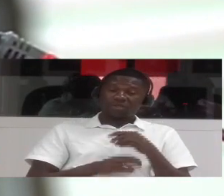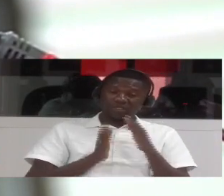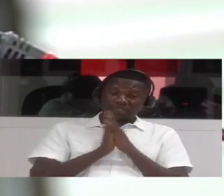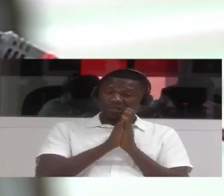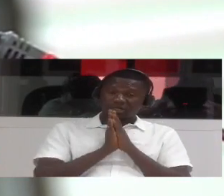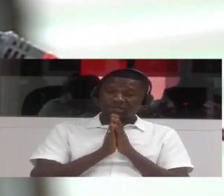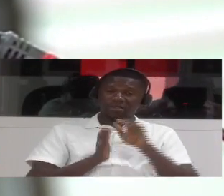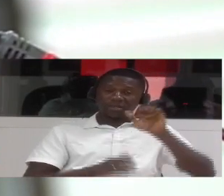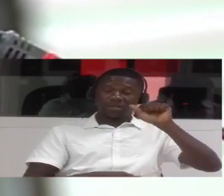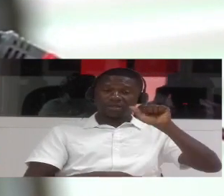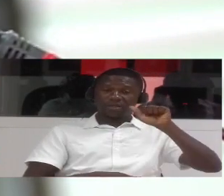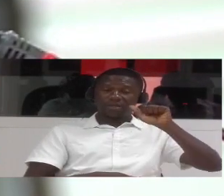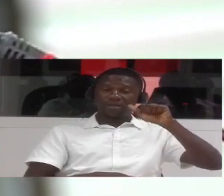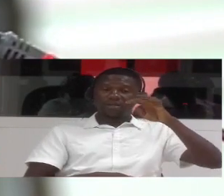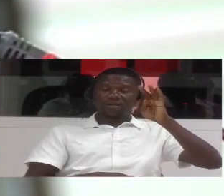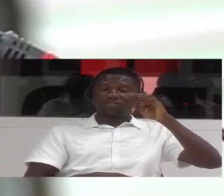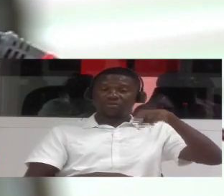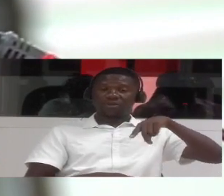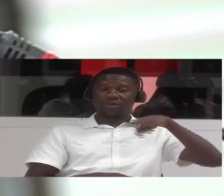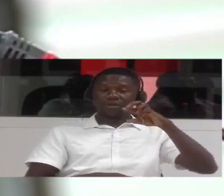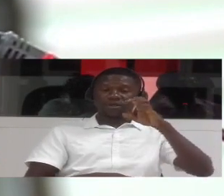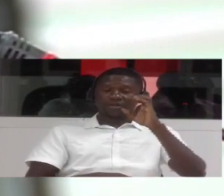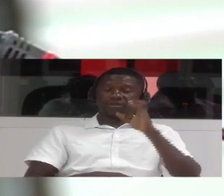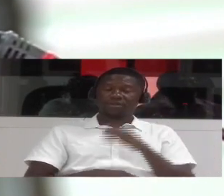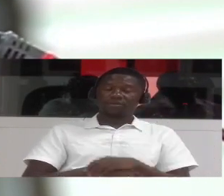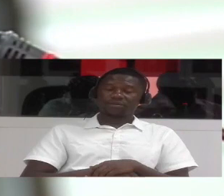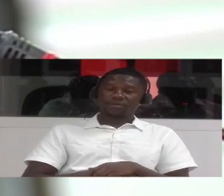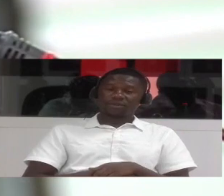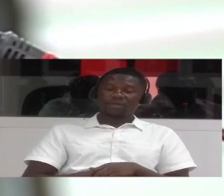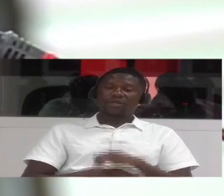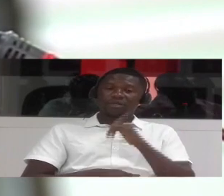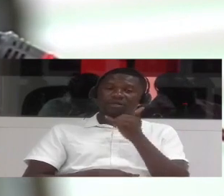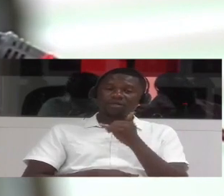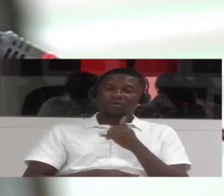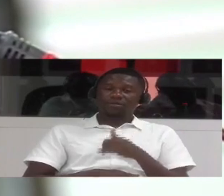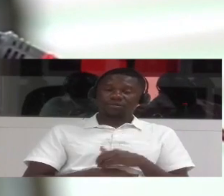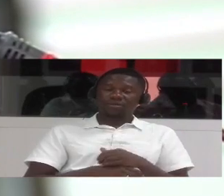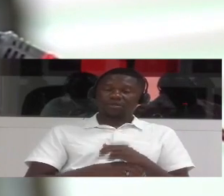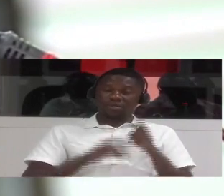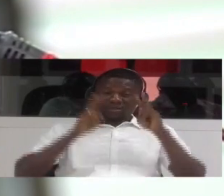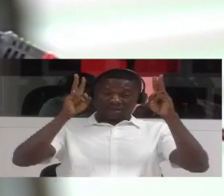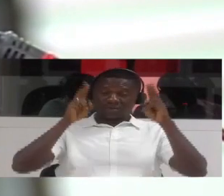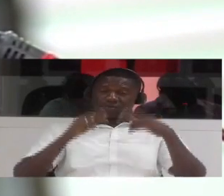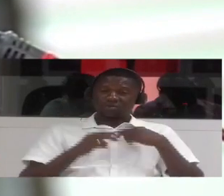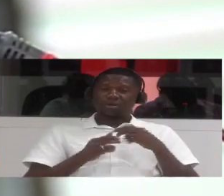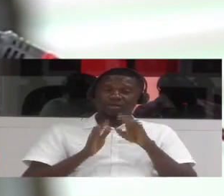JAMMEH, you know, by constitution was required to have a countrywide tour